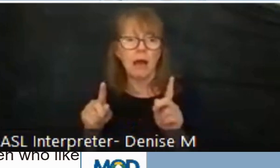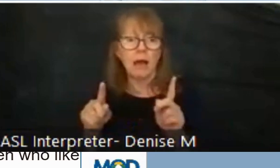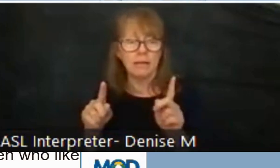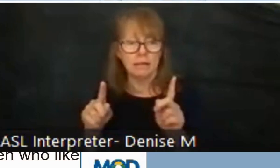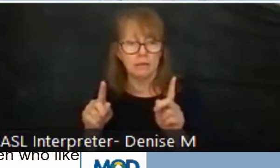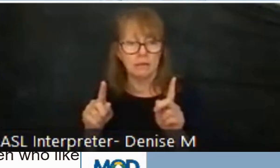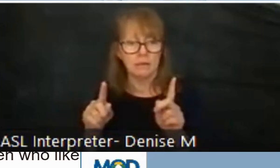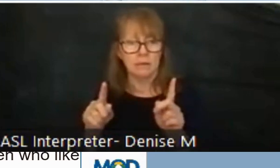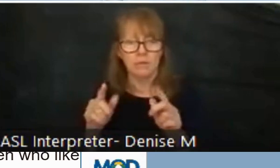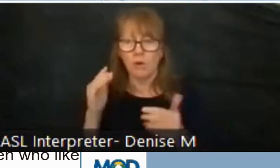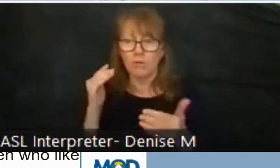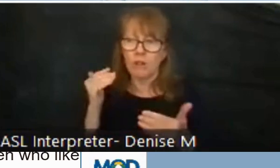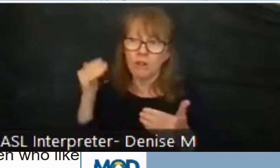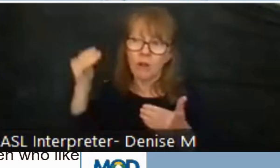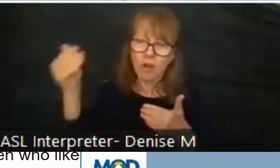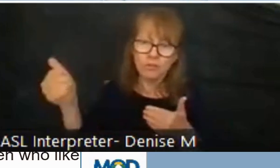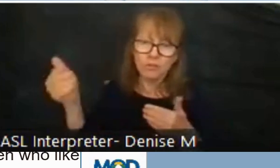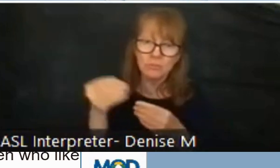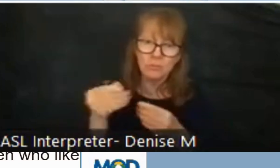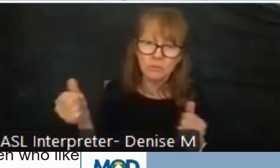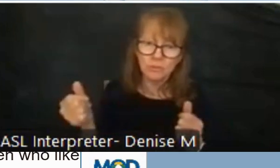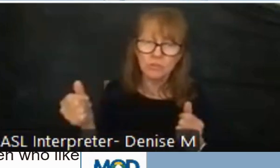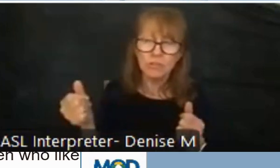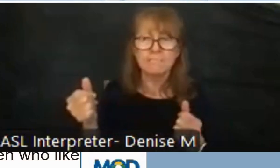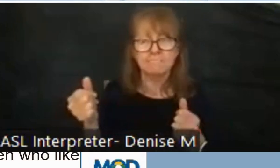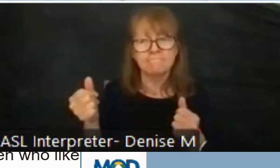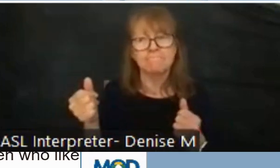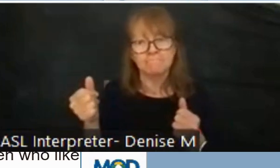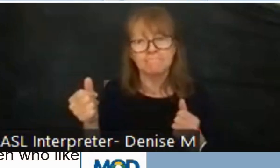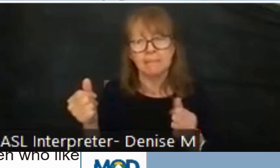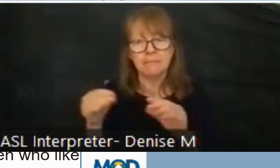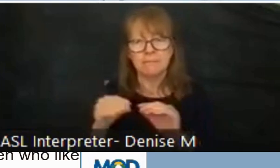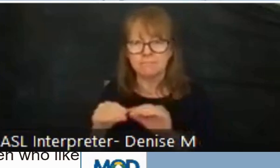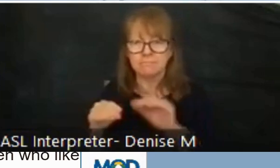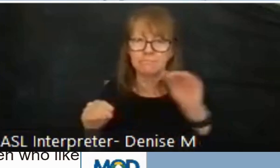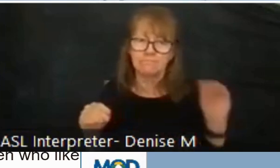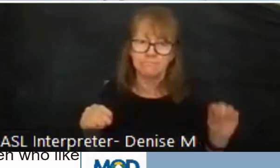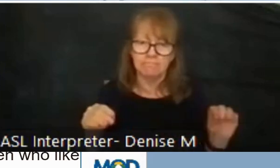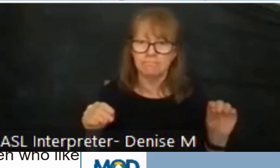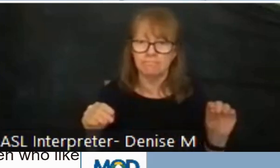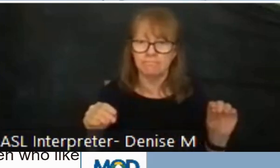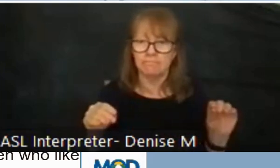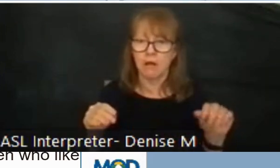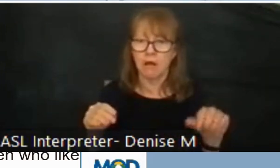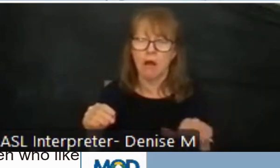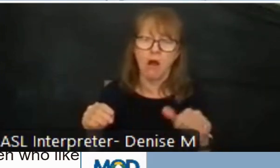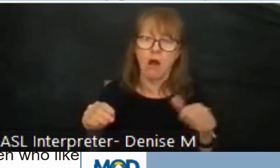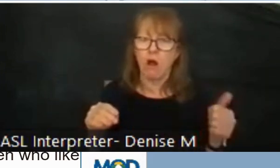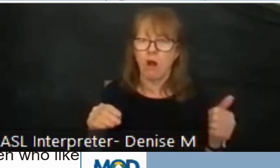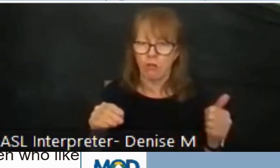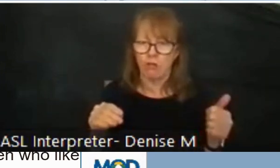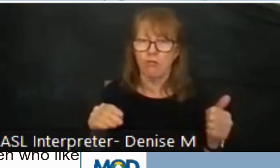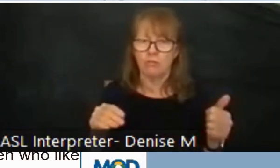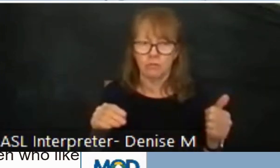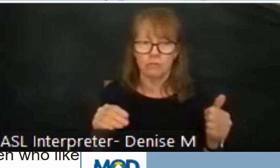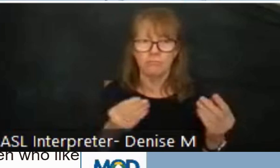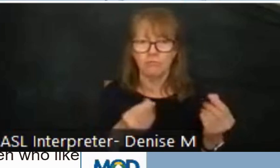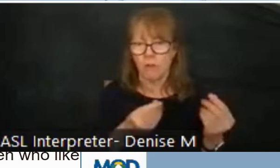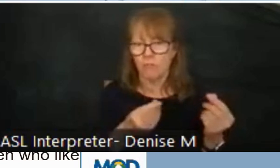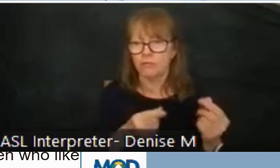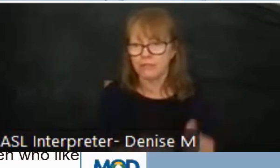he thinks about asking for a transfer to another one of the landlord's properties.